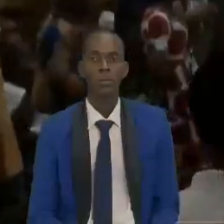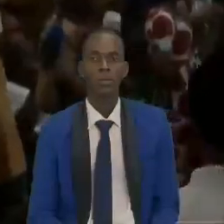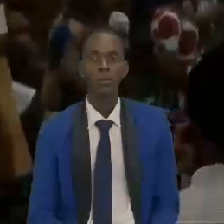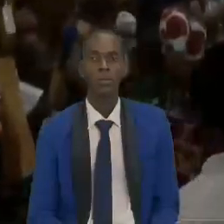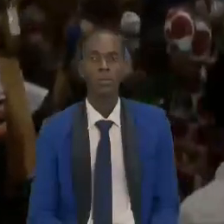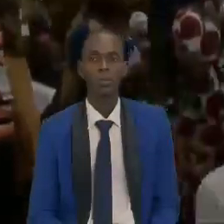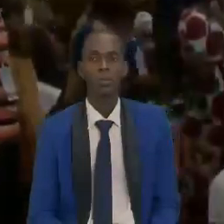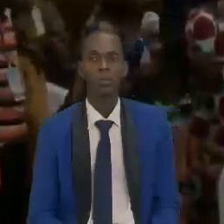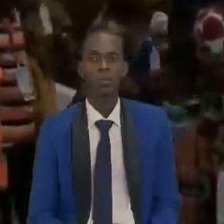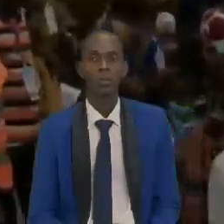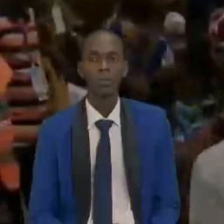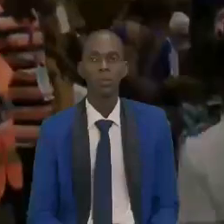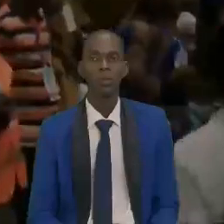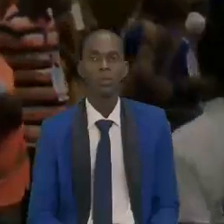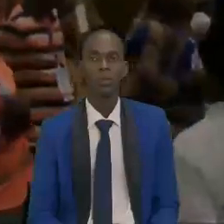thank you